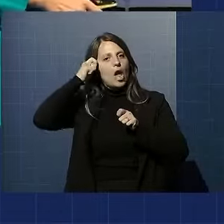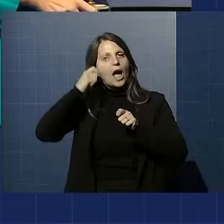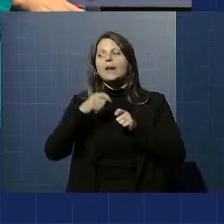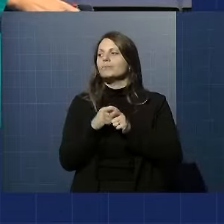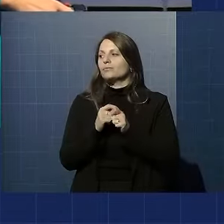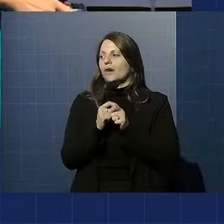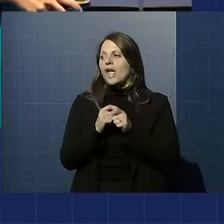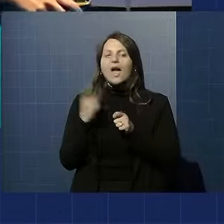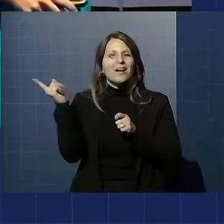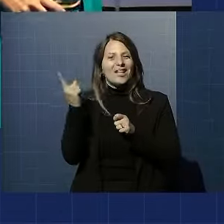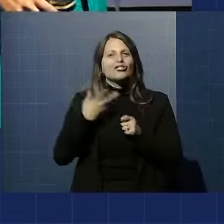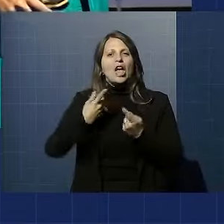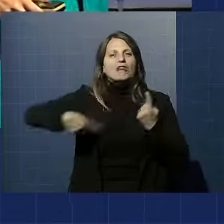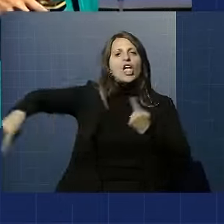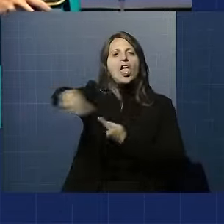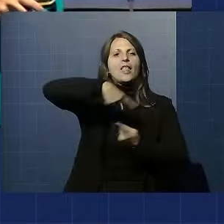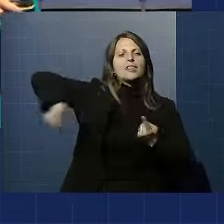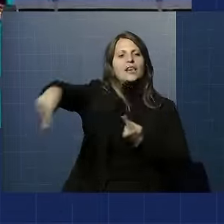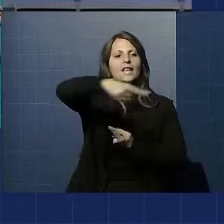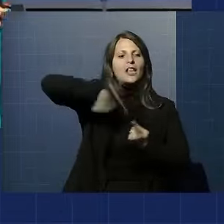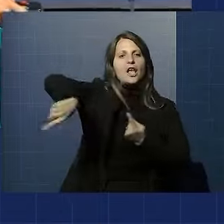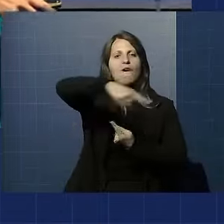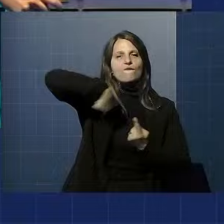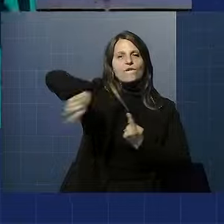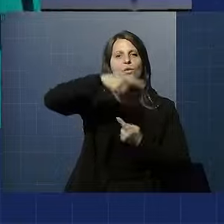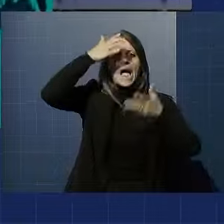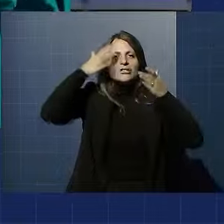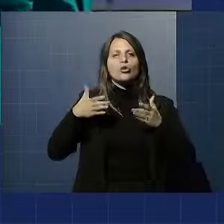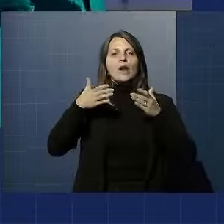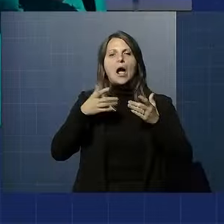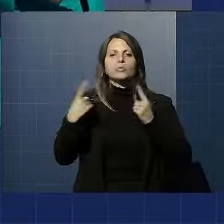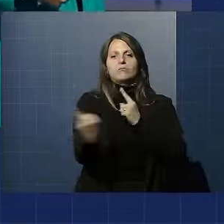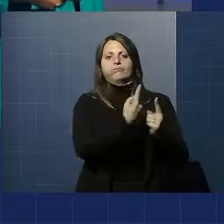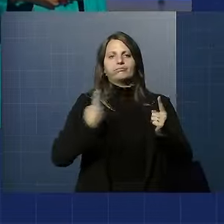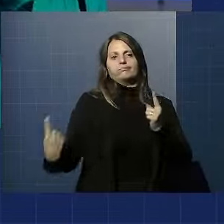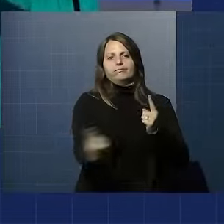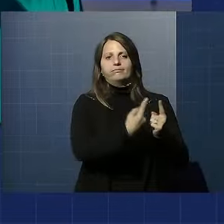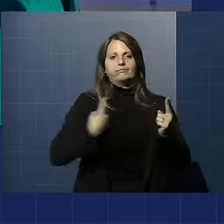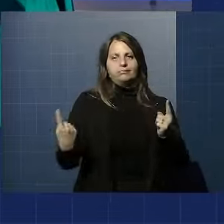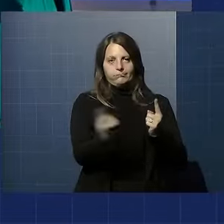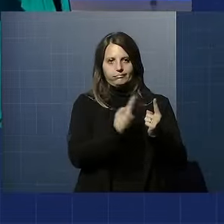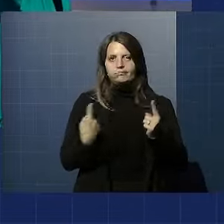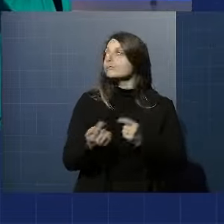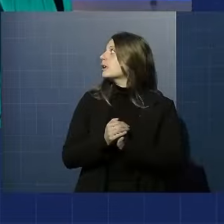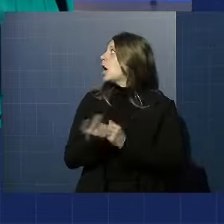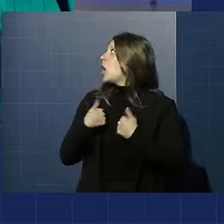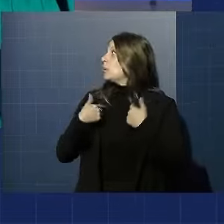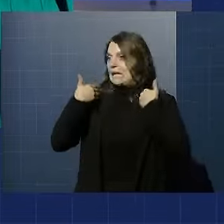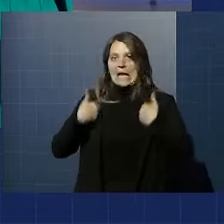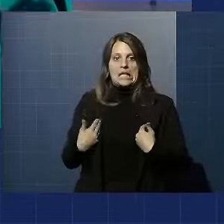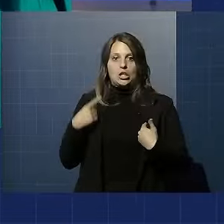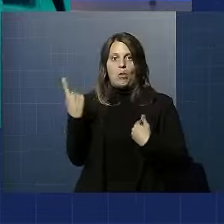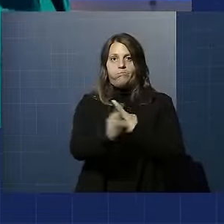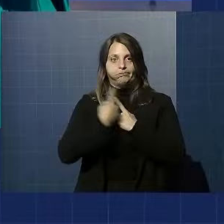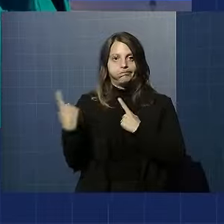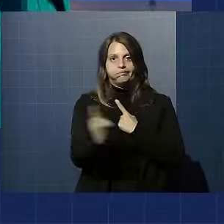video. This is actually me on the centrifuge. And this is what we do now in Slovenia. So we have 24